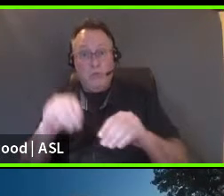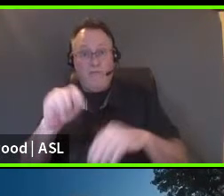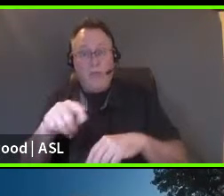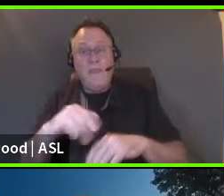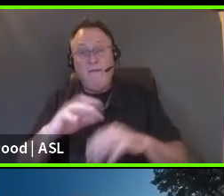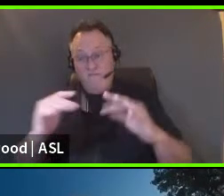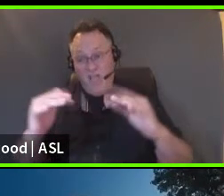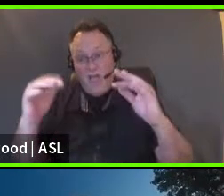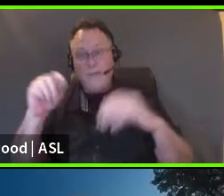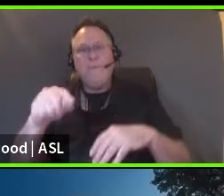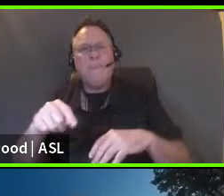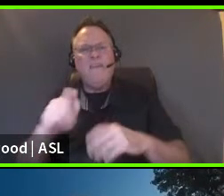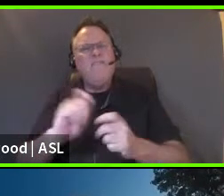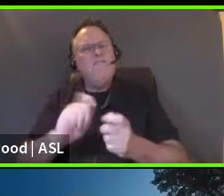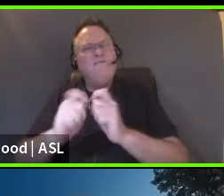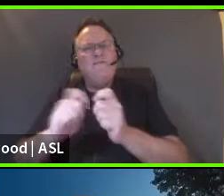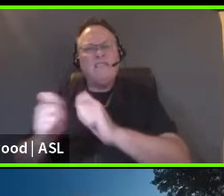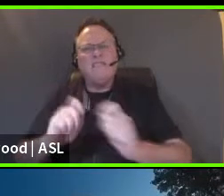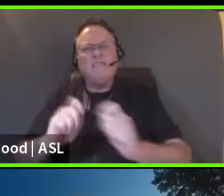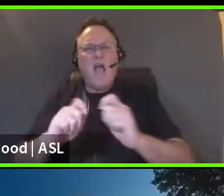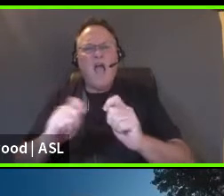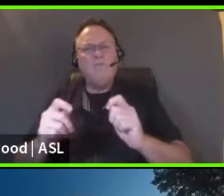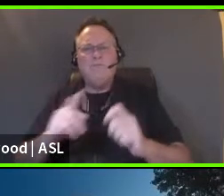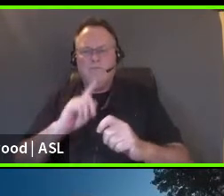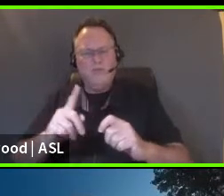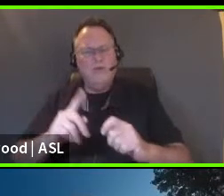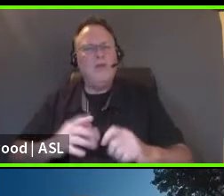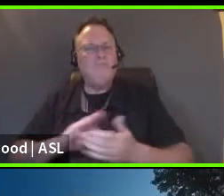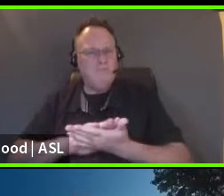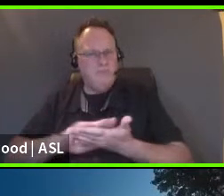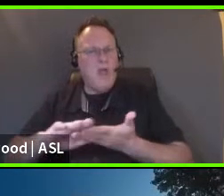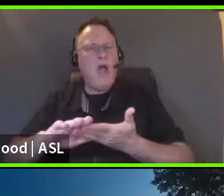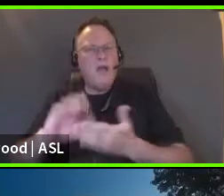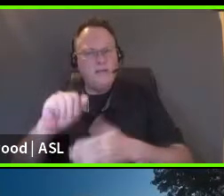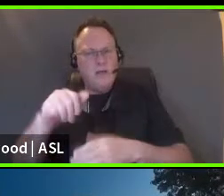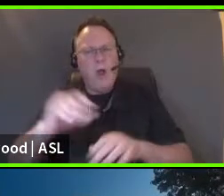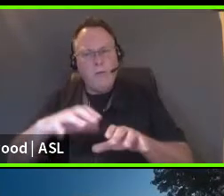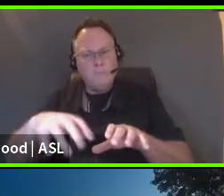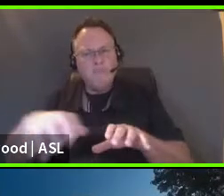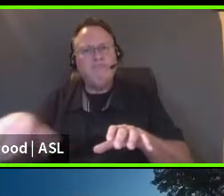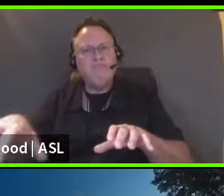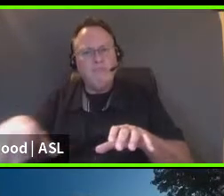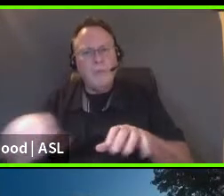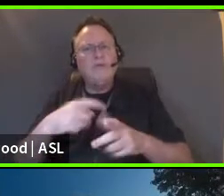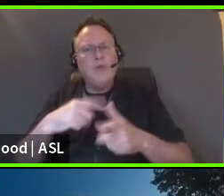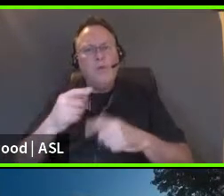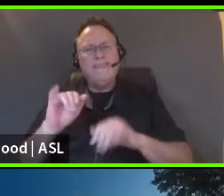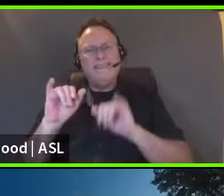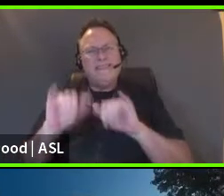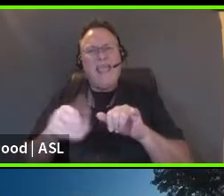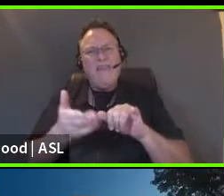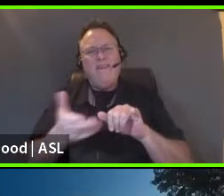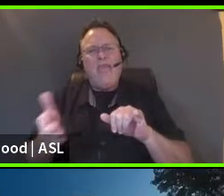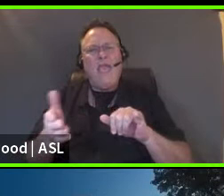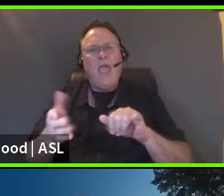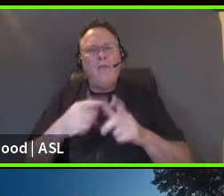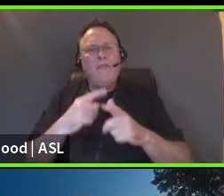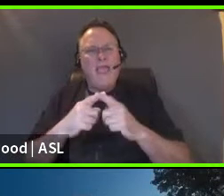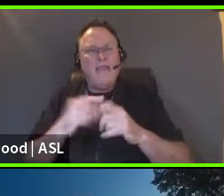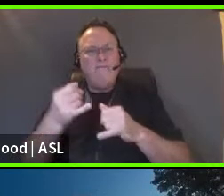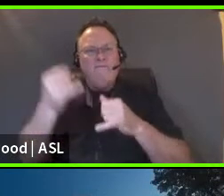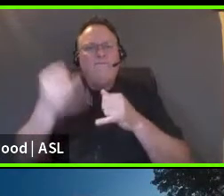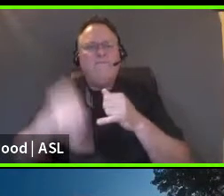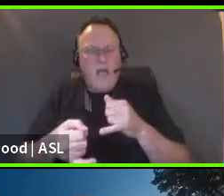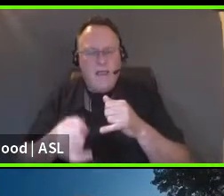flood, they had fixed them up and really made very nice apartments. And so we stayed there before finally